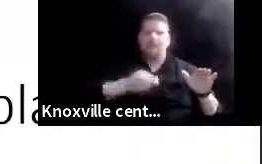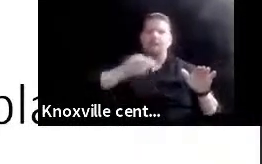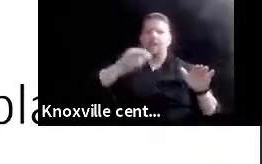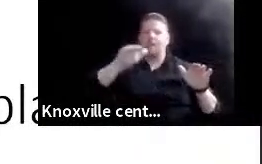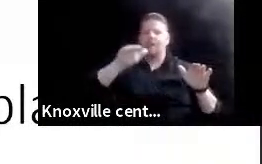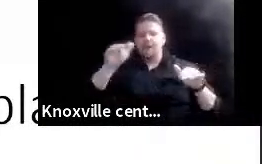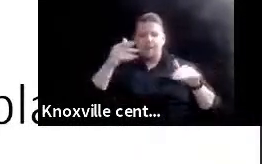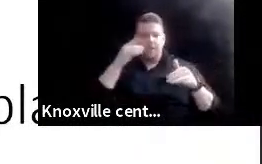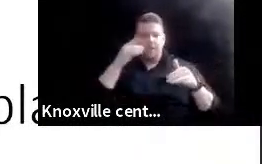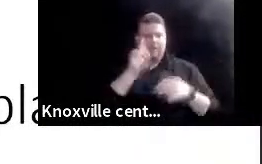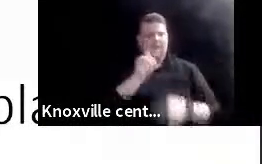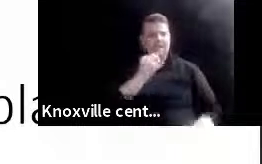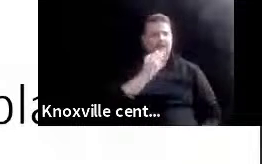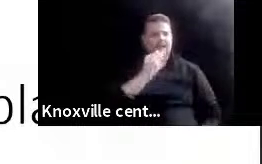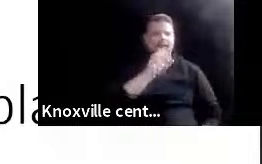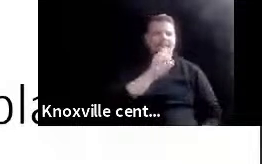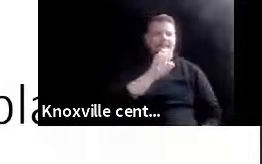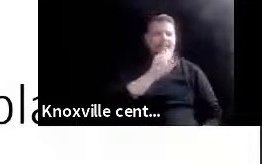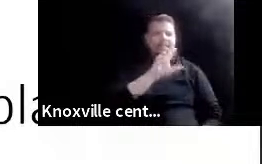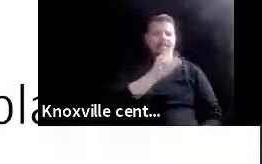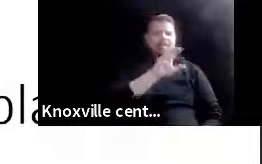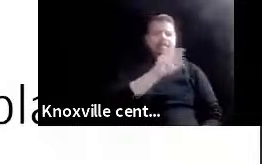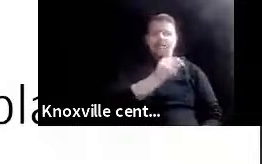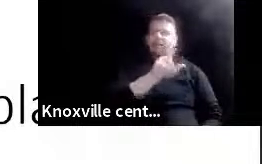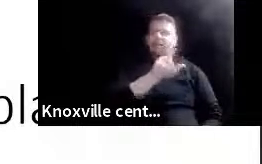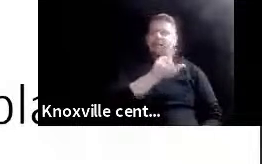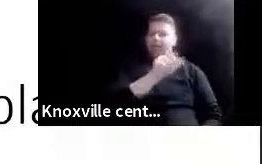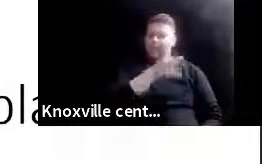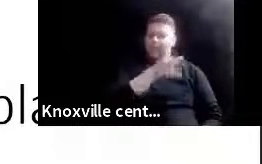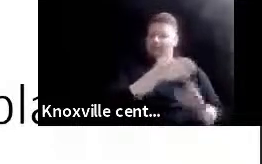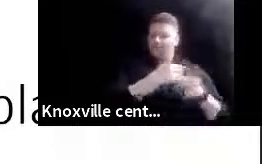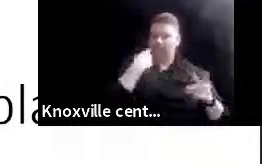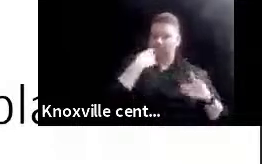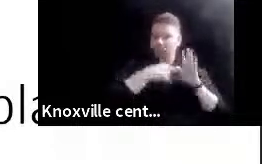the Descartes Labs data. You see the beginning of the pandemic. We see